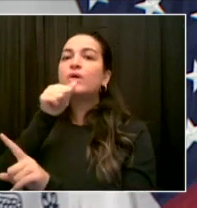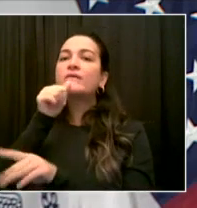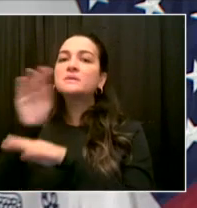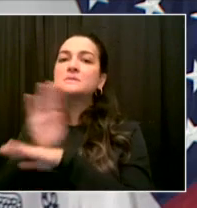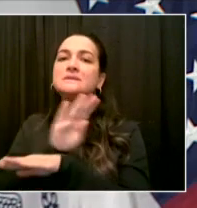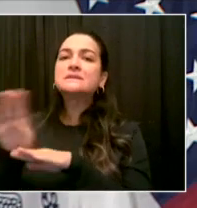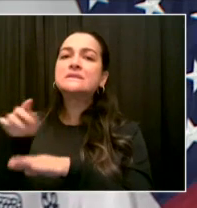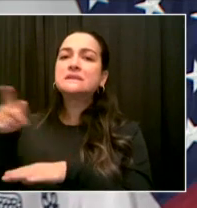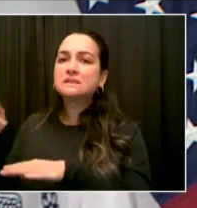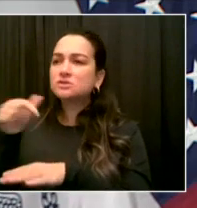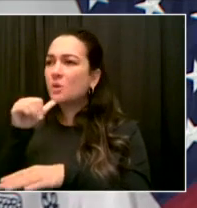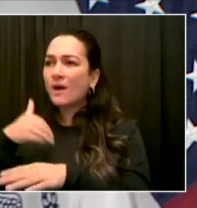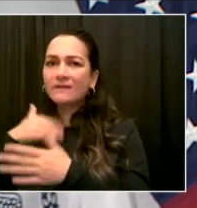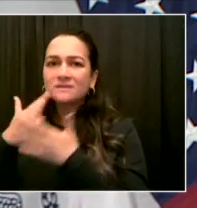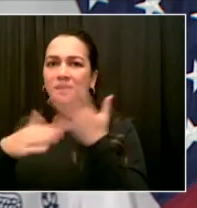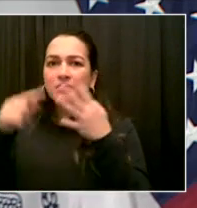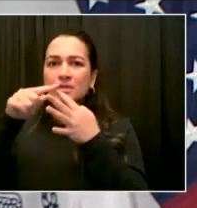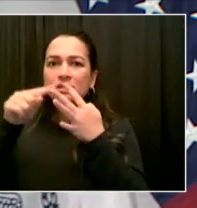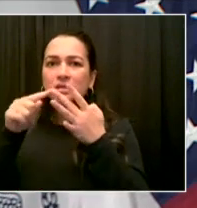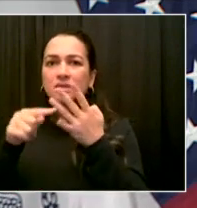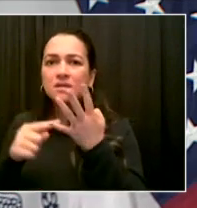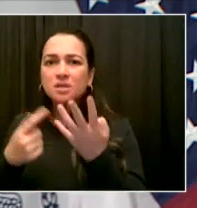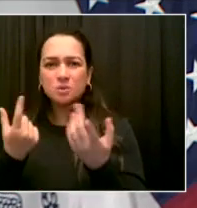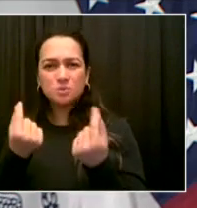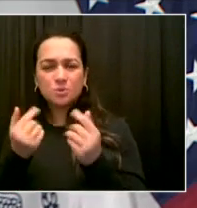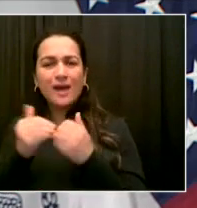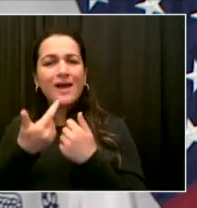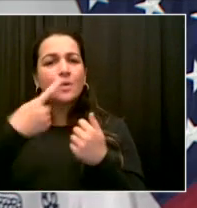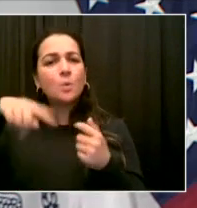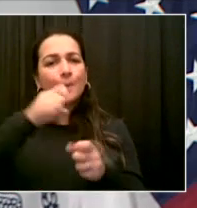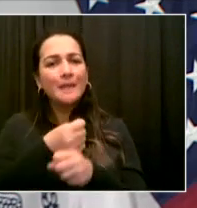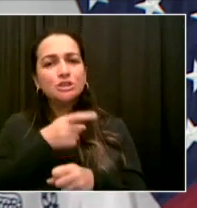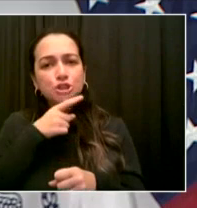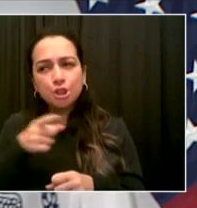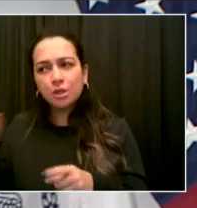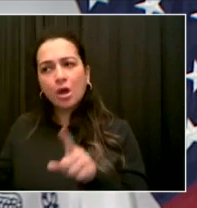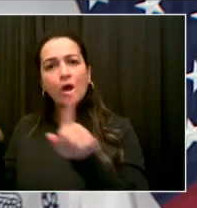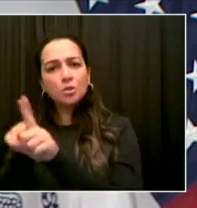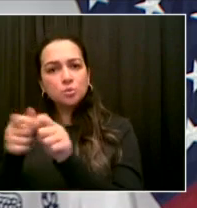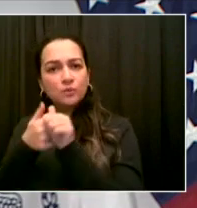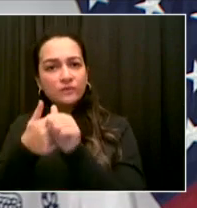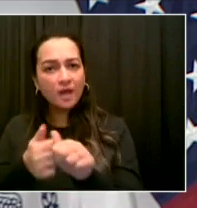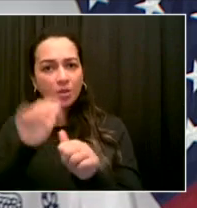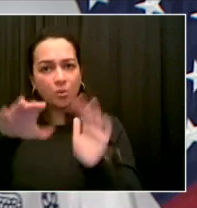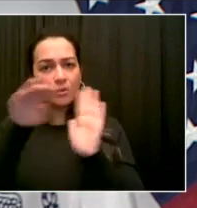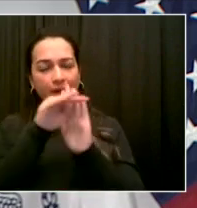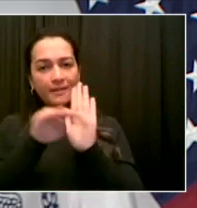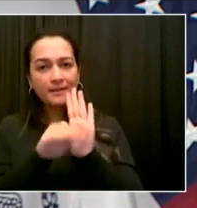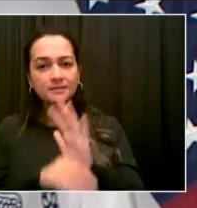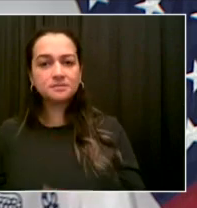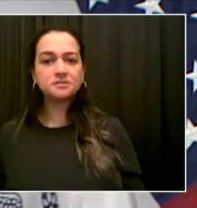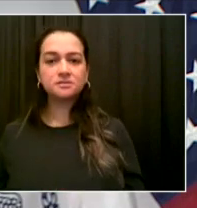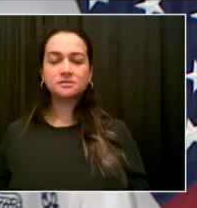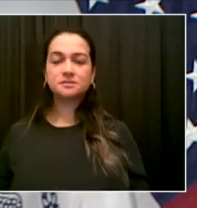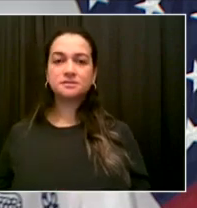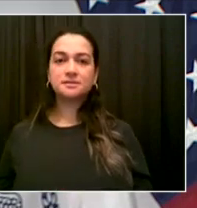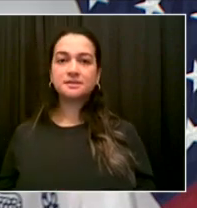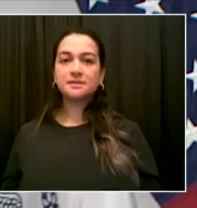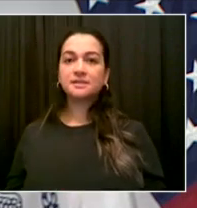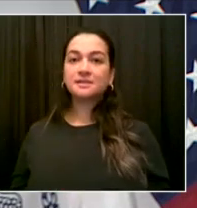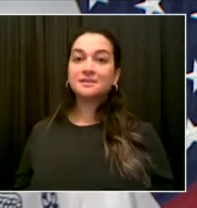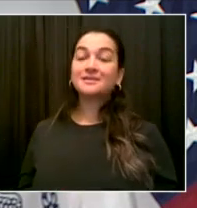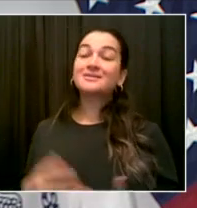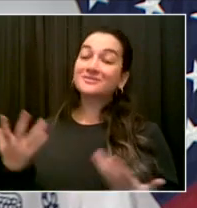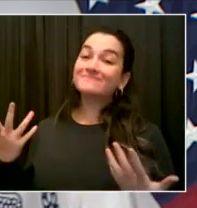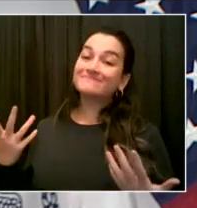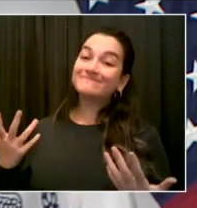city? Bob, look, first of all, we just want to affirm we care about the people who do this work,